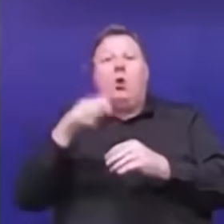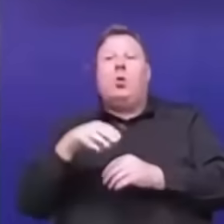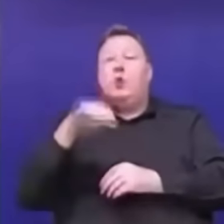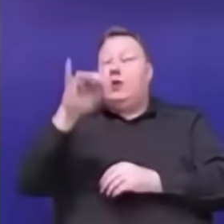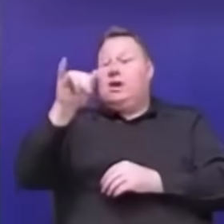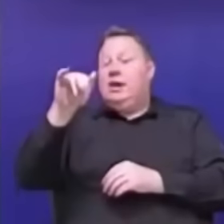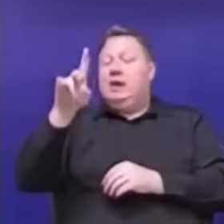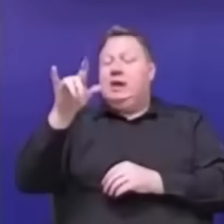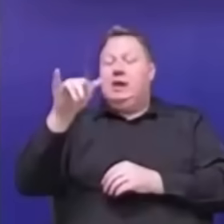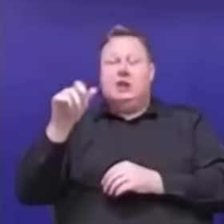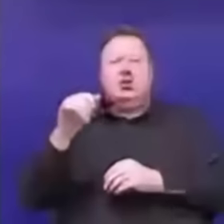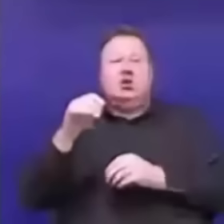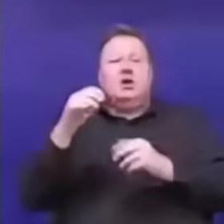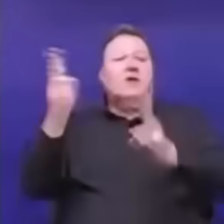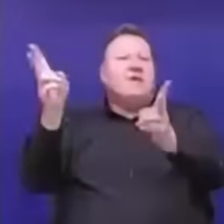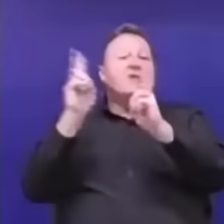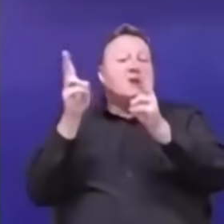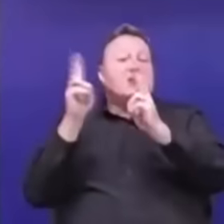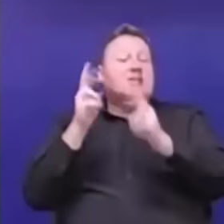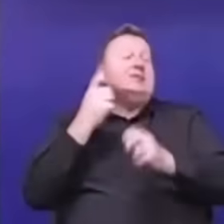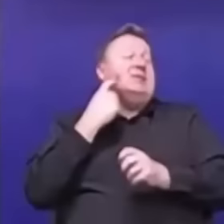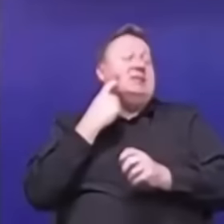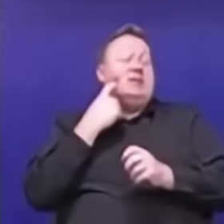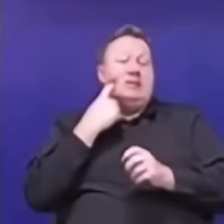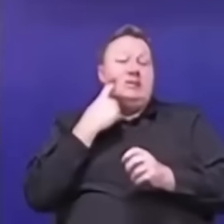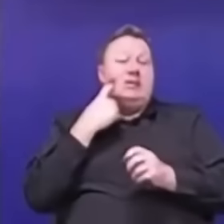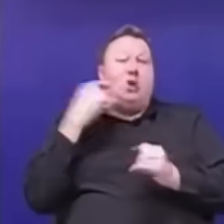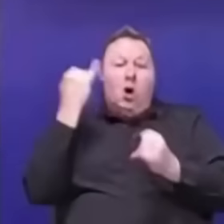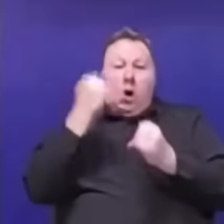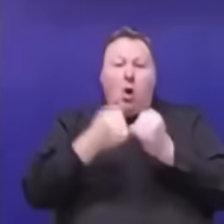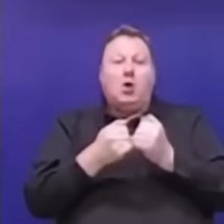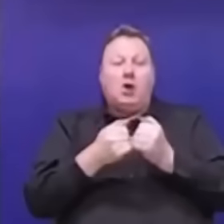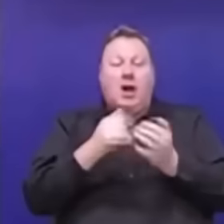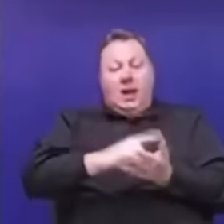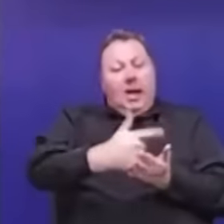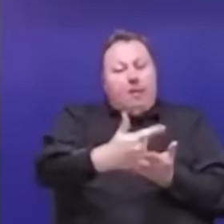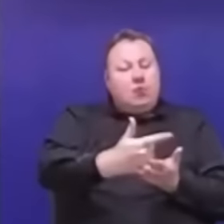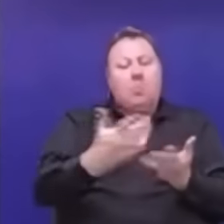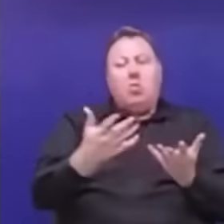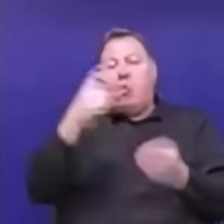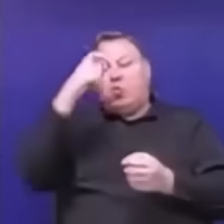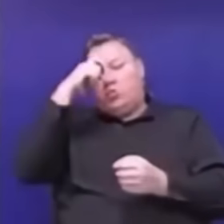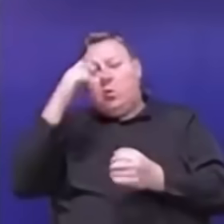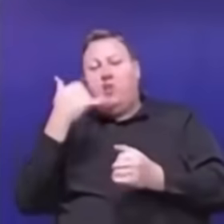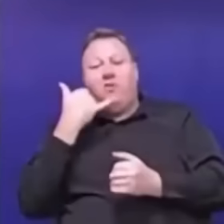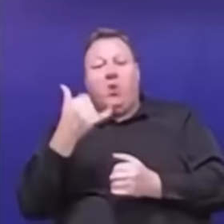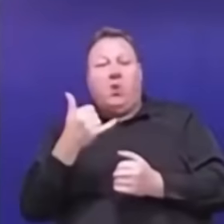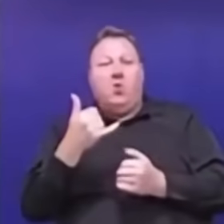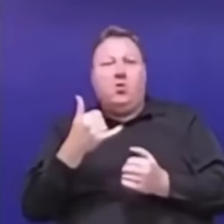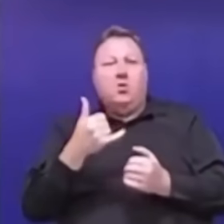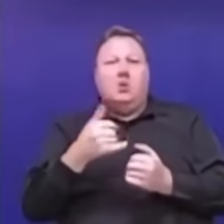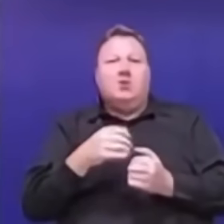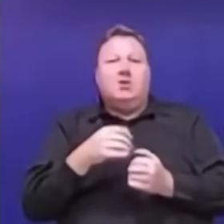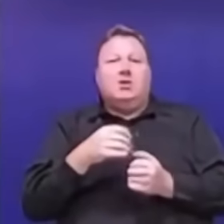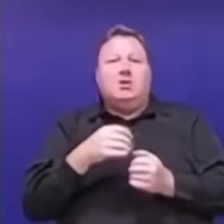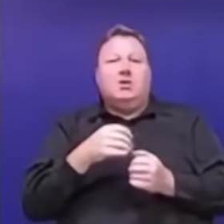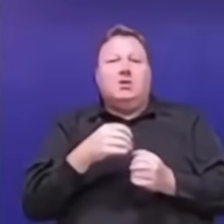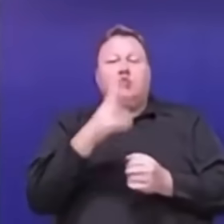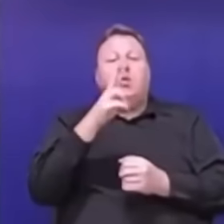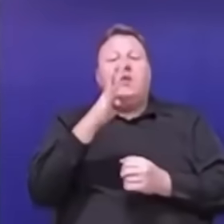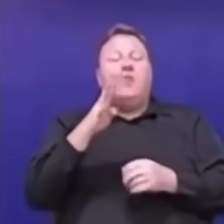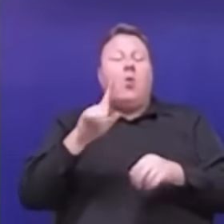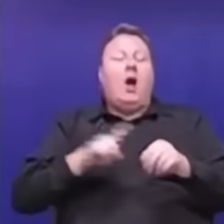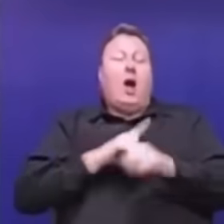to enable prospective travelers to apply for a tourist visa on their laptop or smartphone and receive the outcome within 24